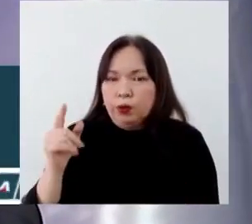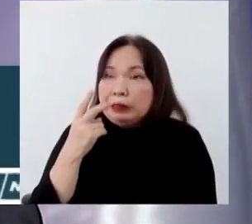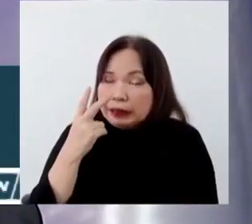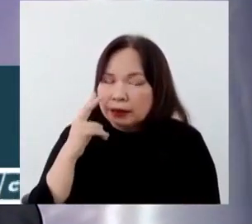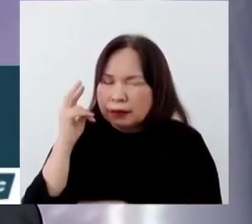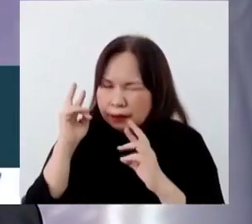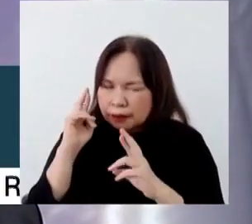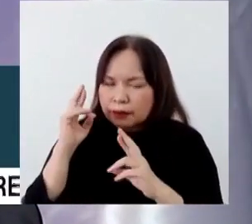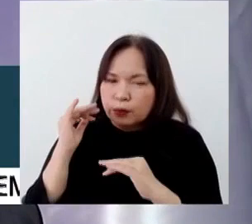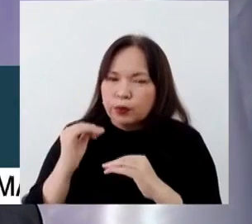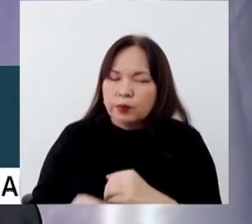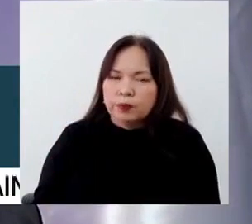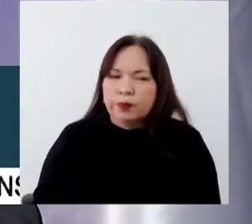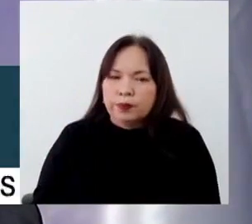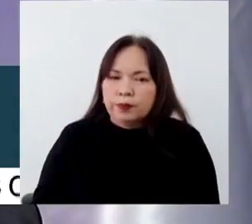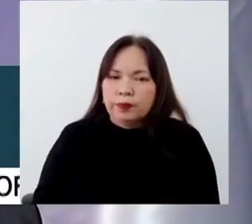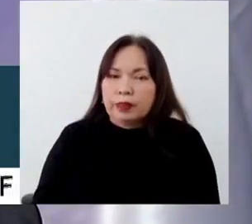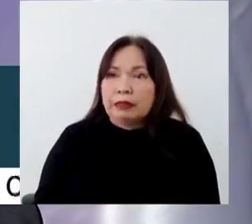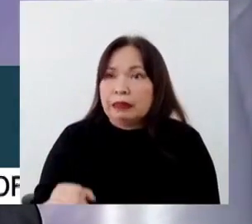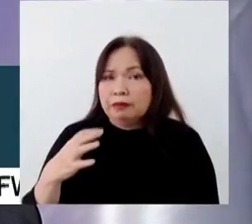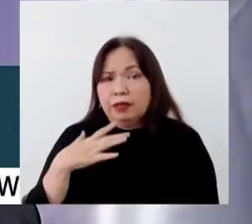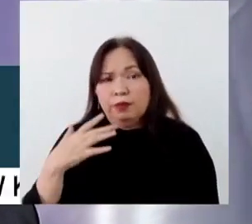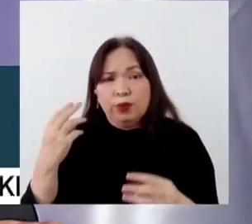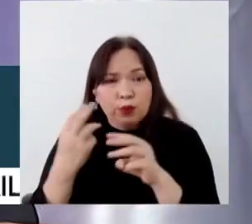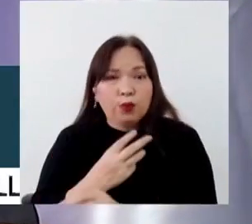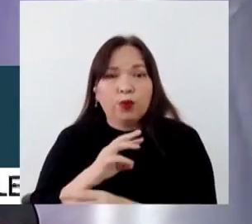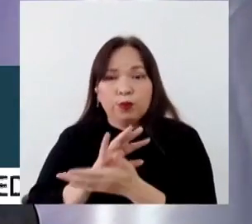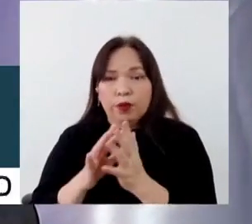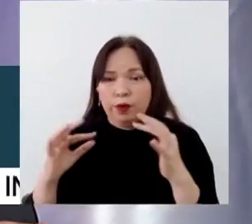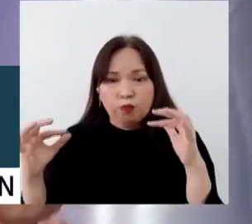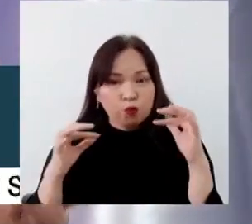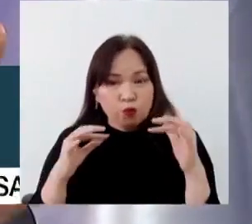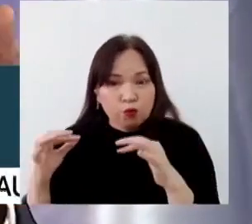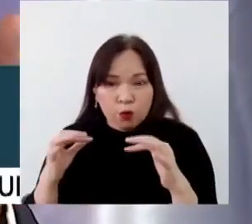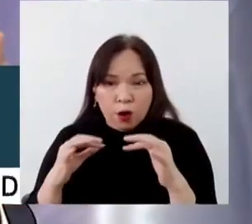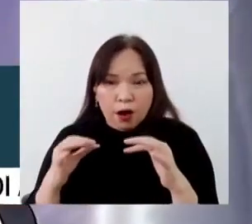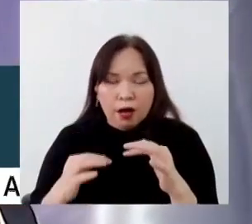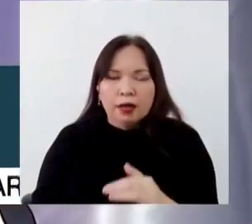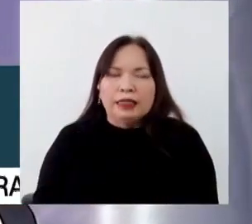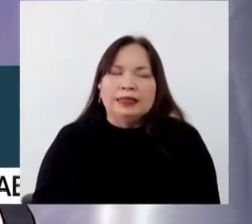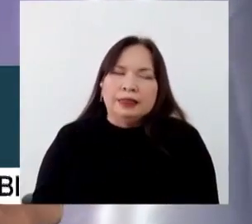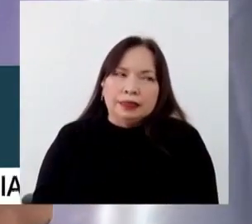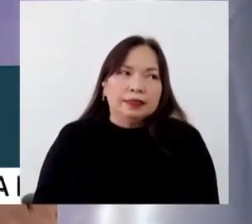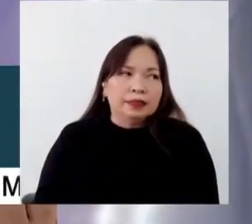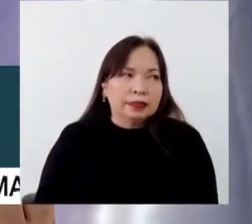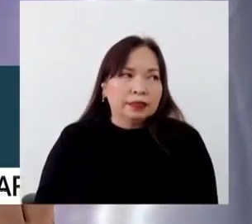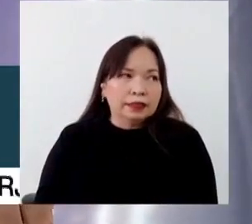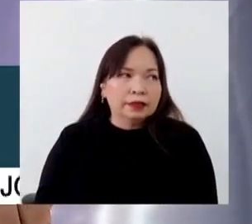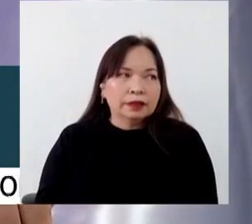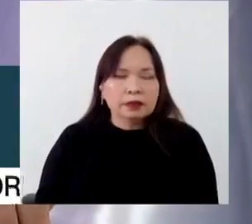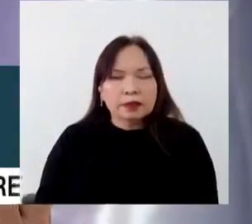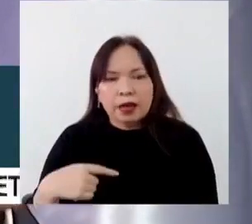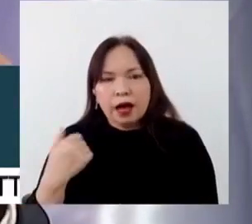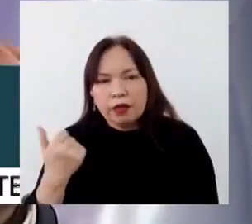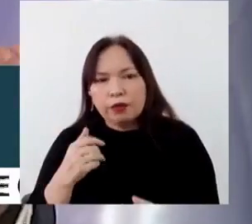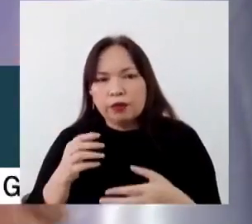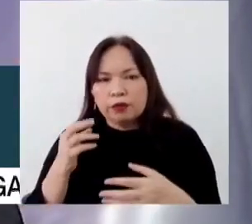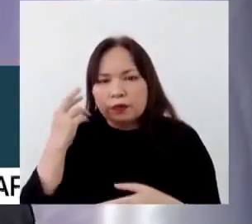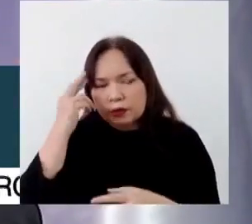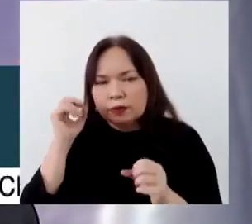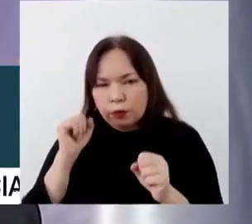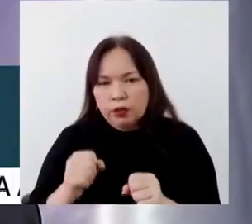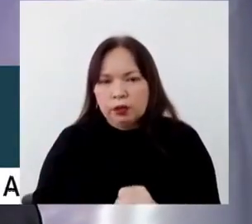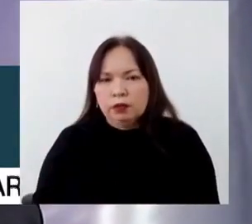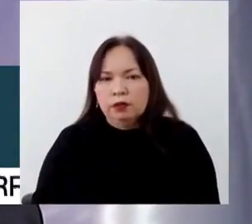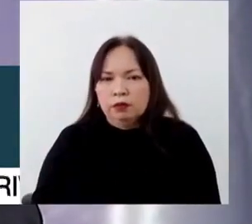Possibly, if there's a full-scale war already, possibly there'll be more who, for understandable reasons, might say, I better